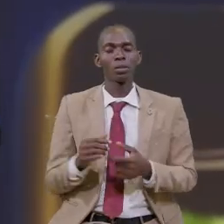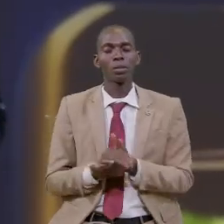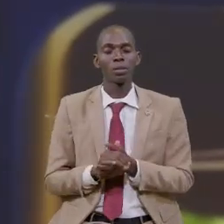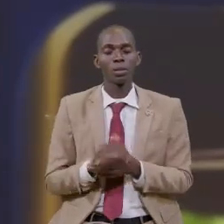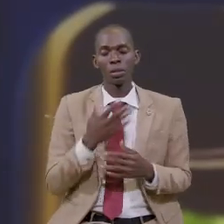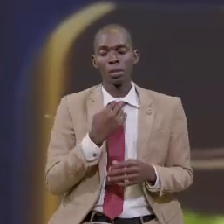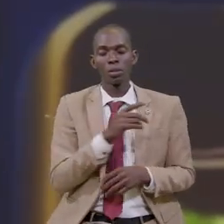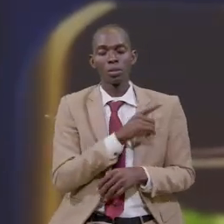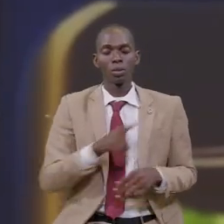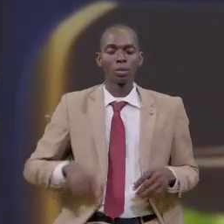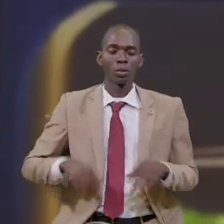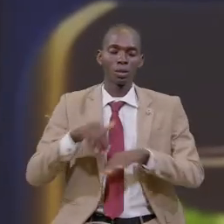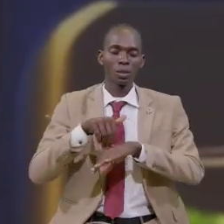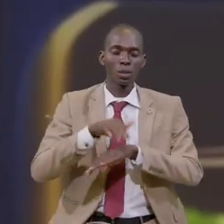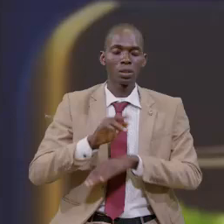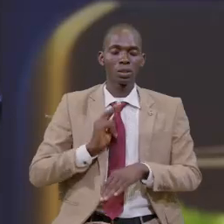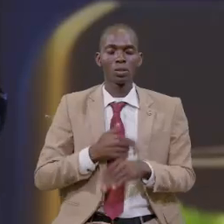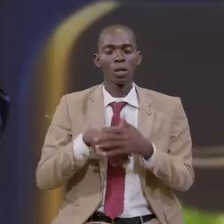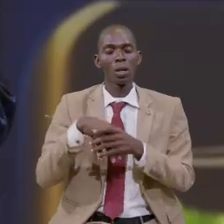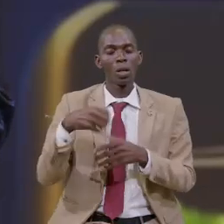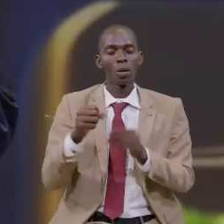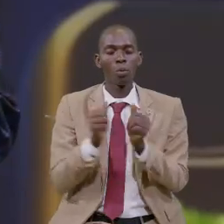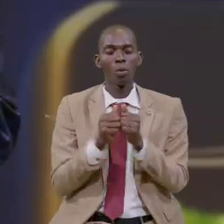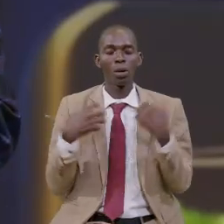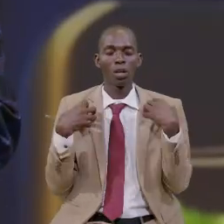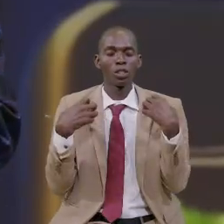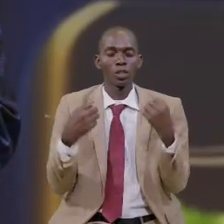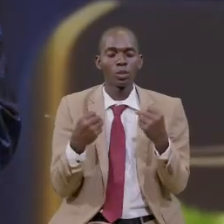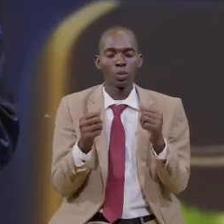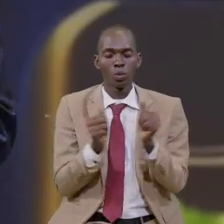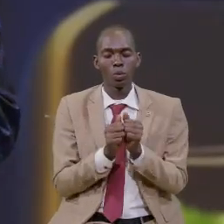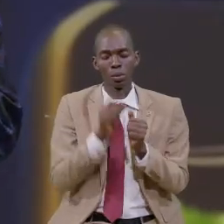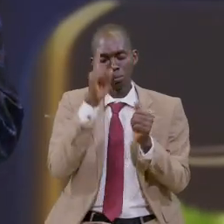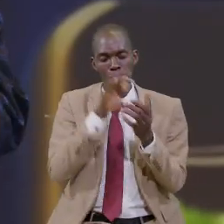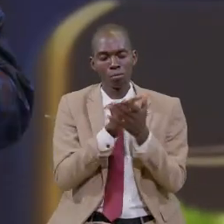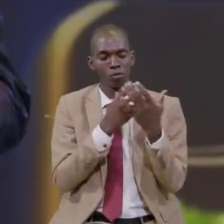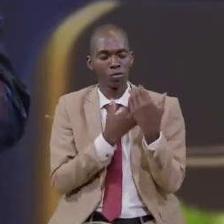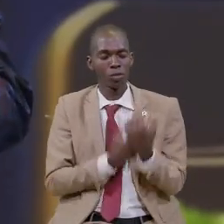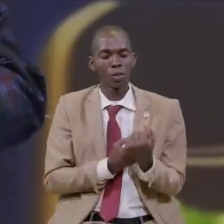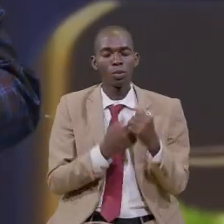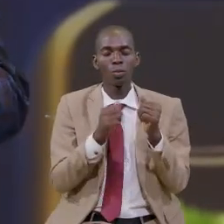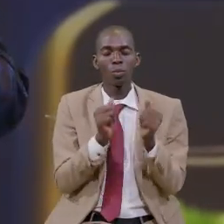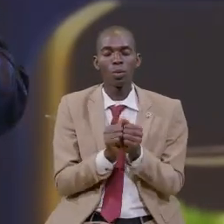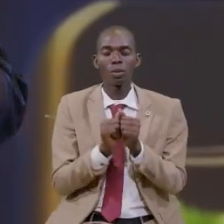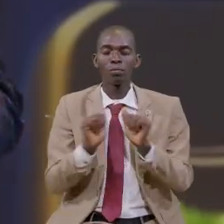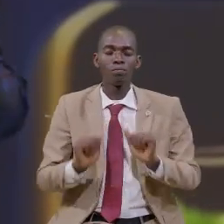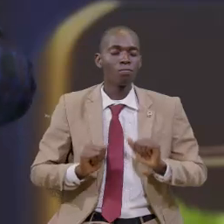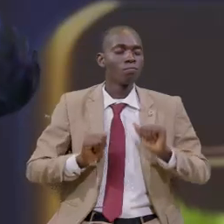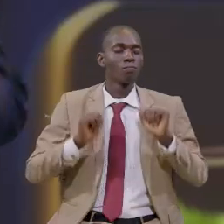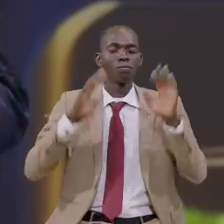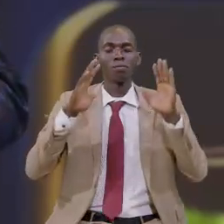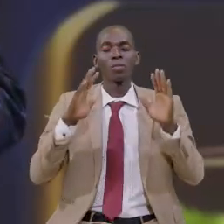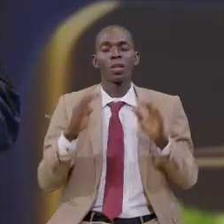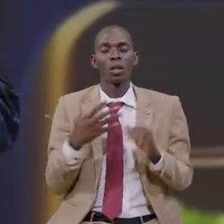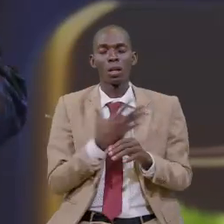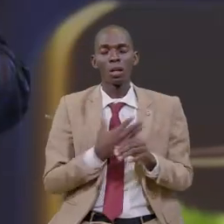forth with courage, with confidence, with commitment, and what you have made us